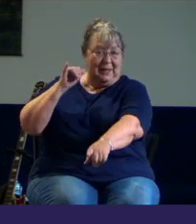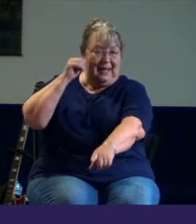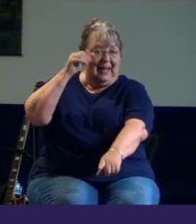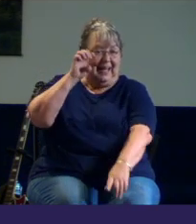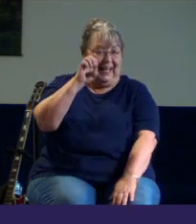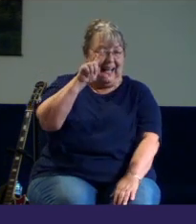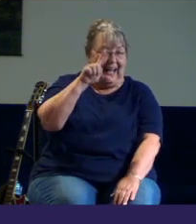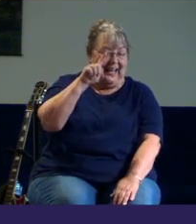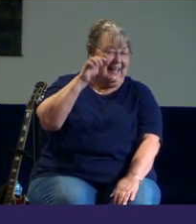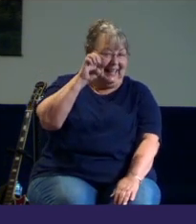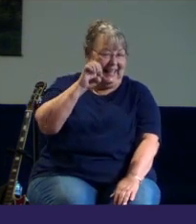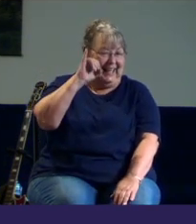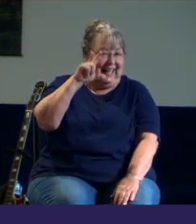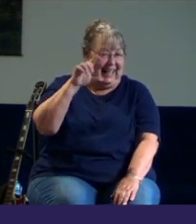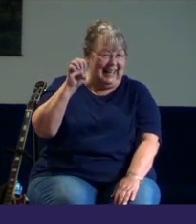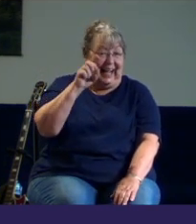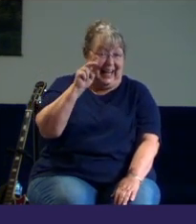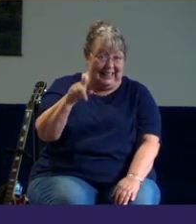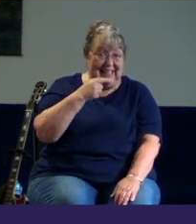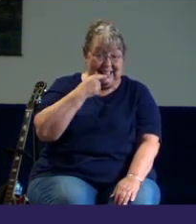Yeah, yeah.